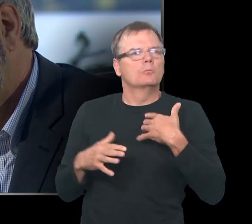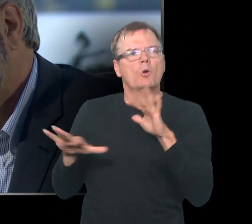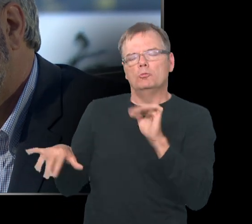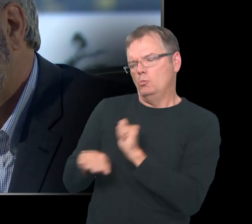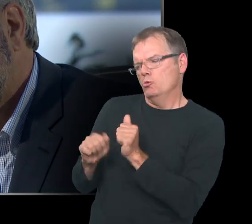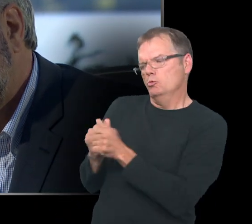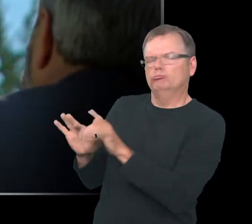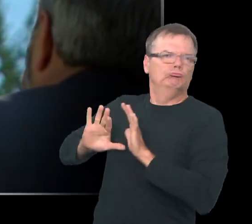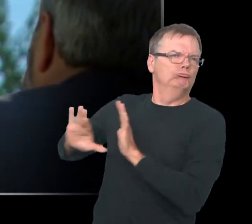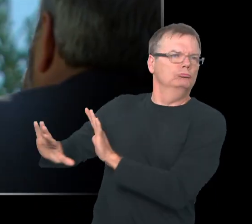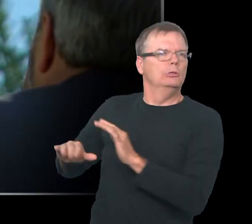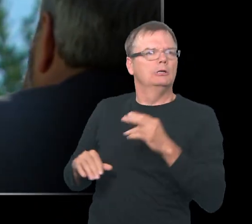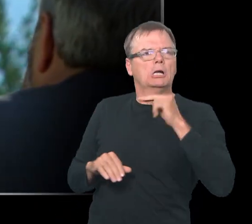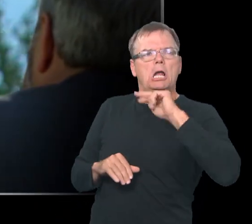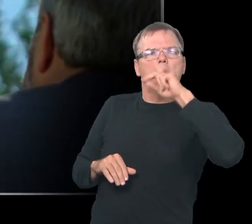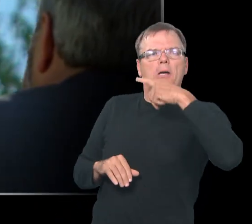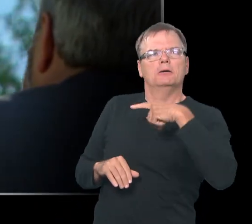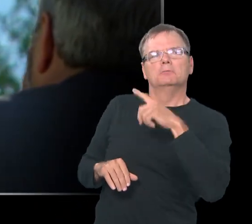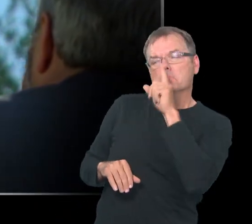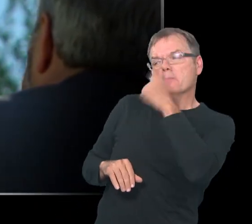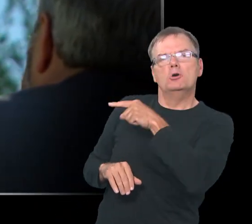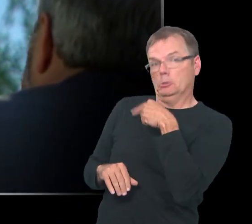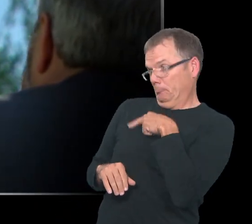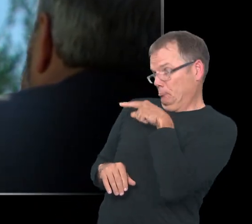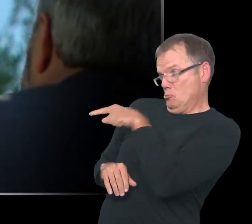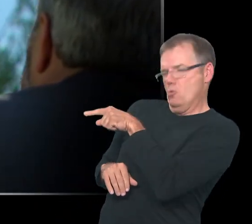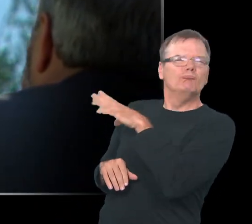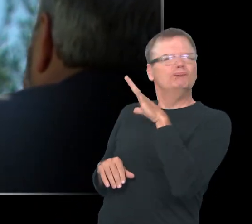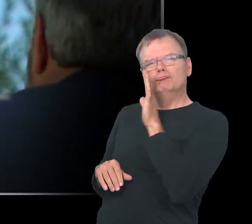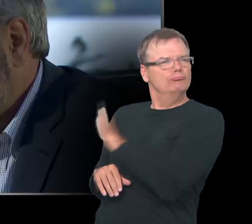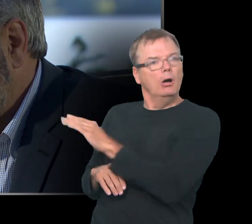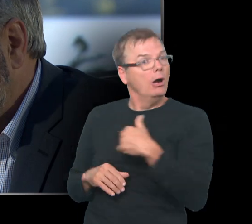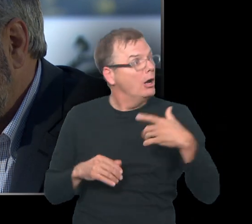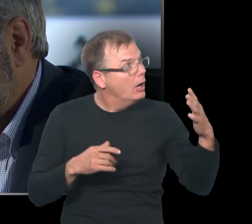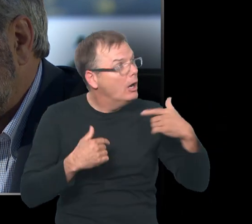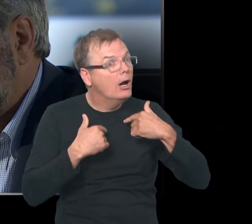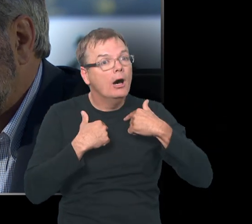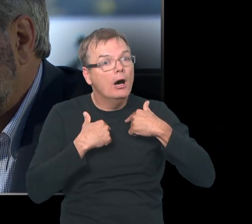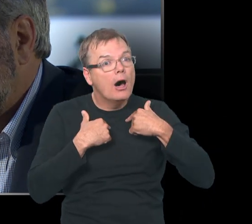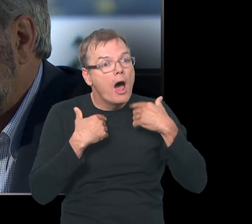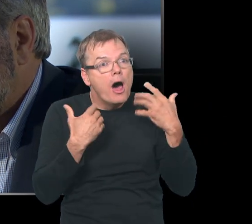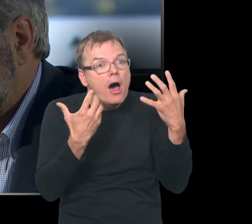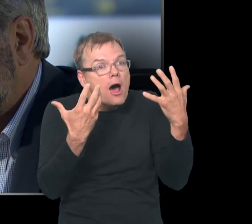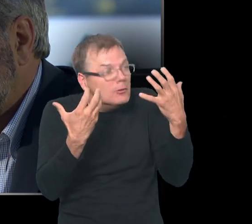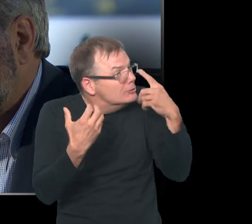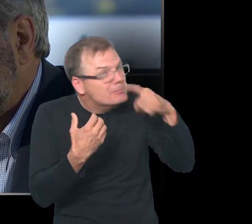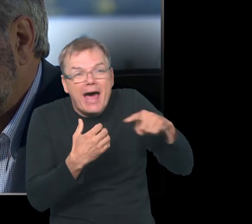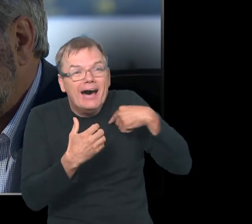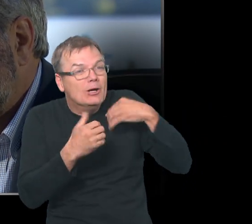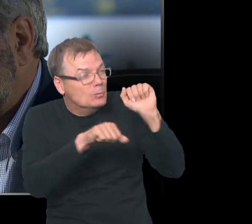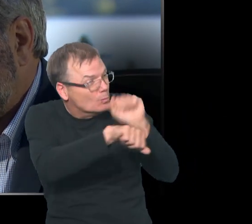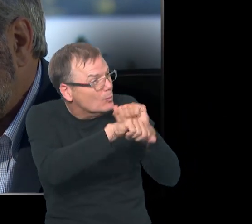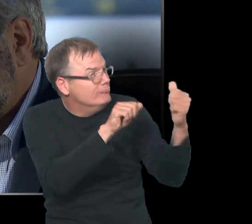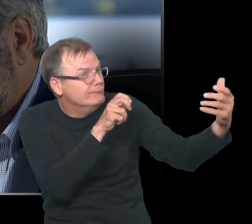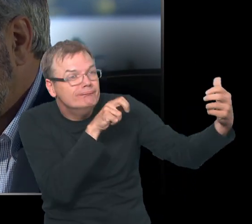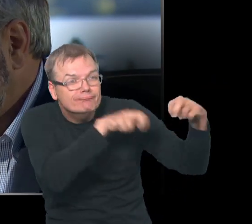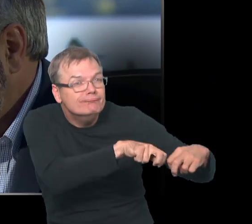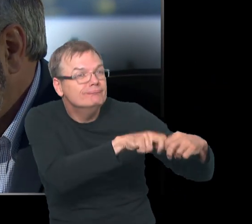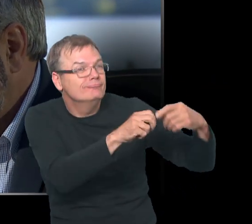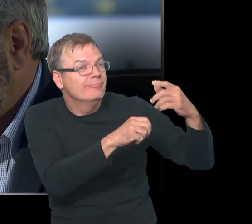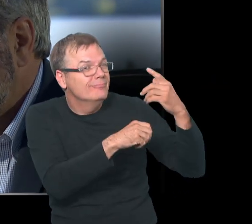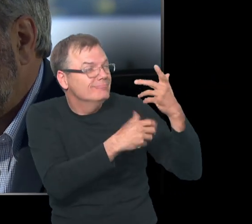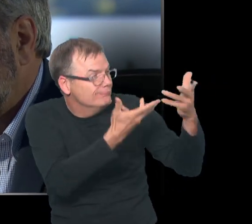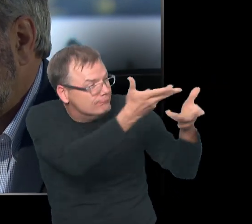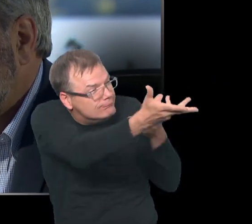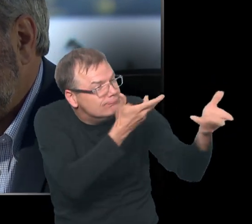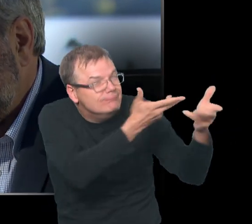NDP, but he can't work with me. Could you work with Justin Trudeau? I've said that many times, that my priority is to get rid of Mr. Harper, and I have